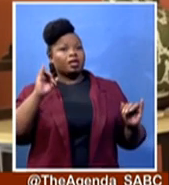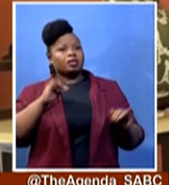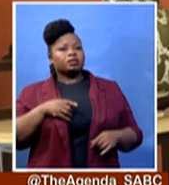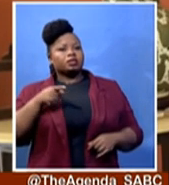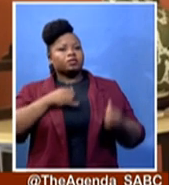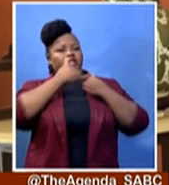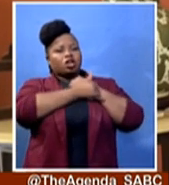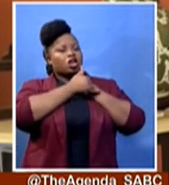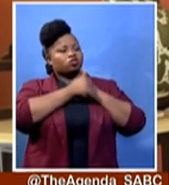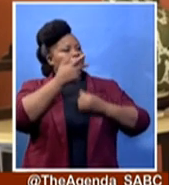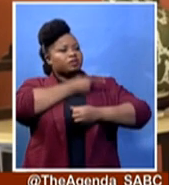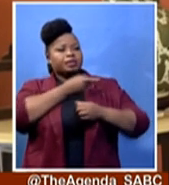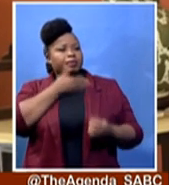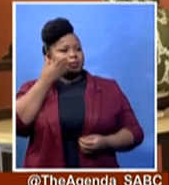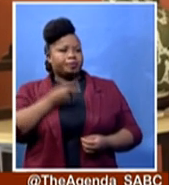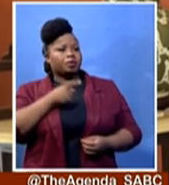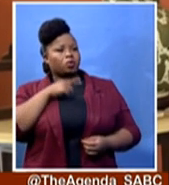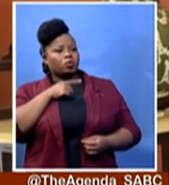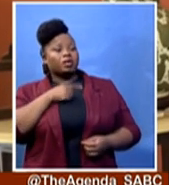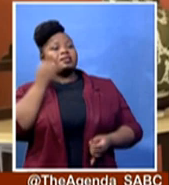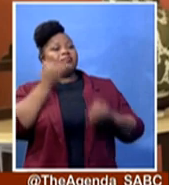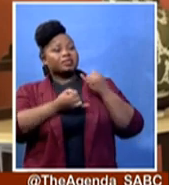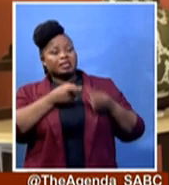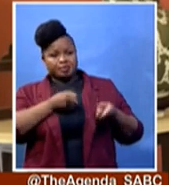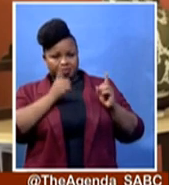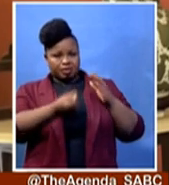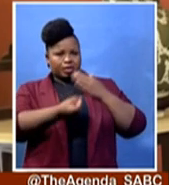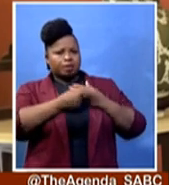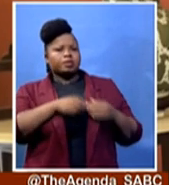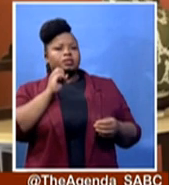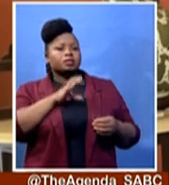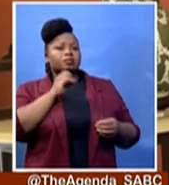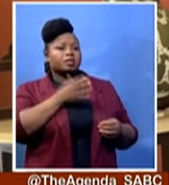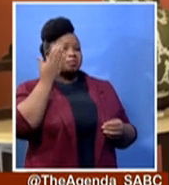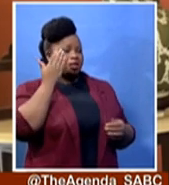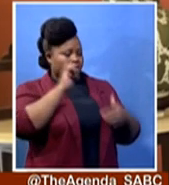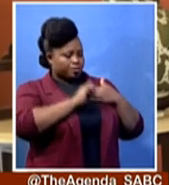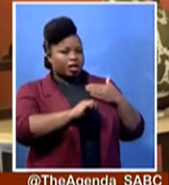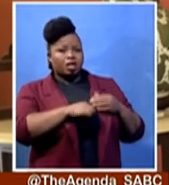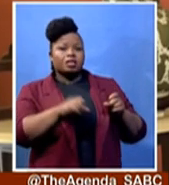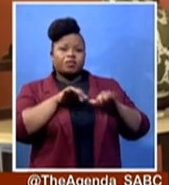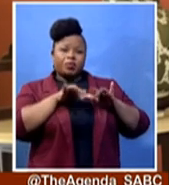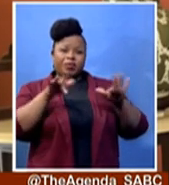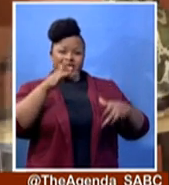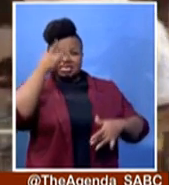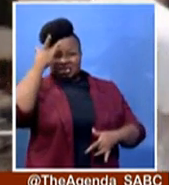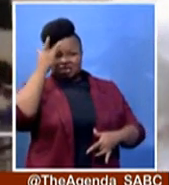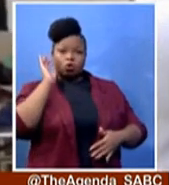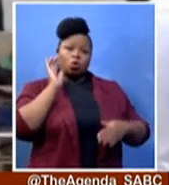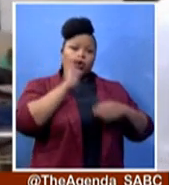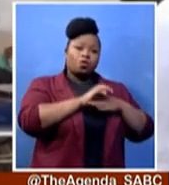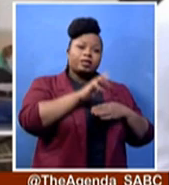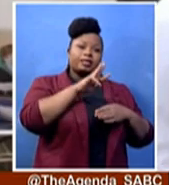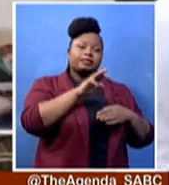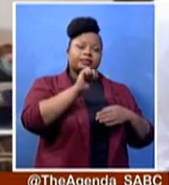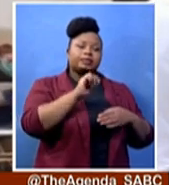India made. In September, you saw infections here hitting a peak of just over 96,000 cases, and then there was a